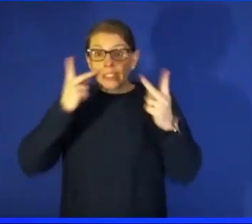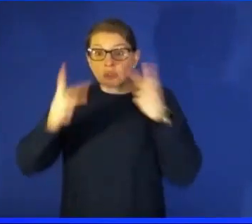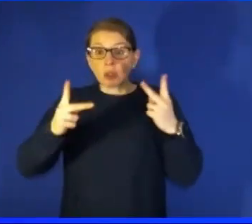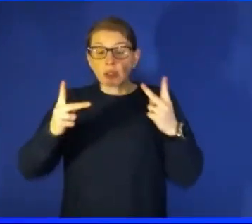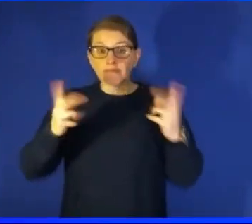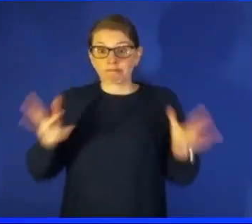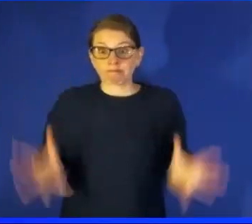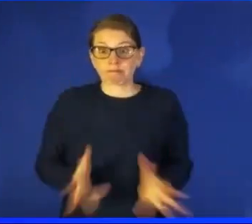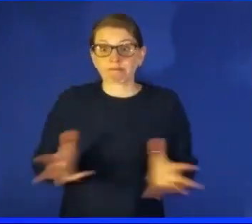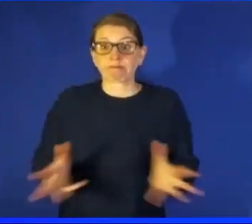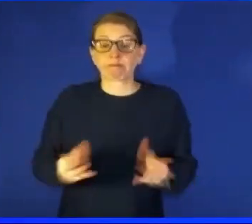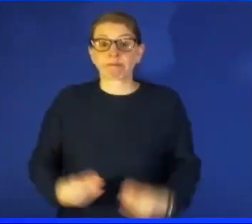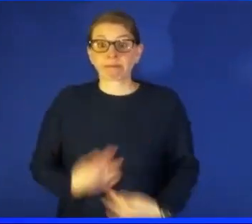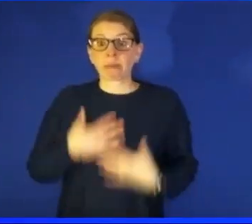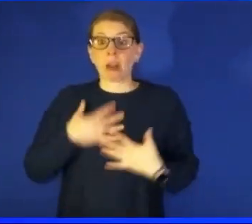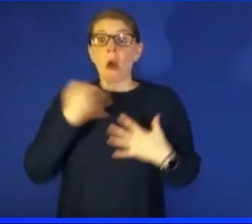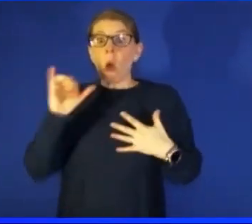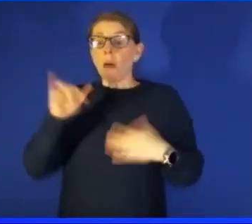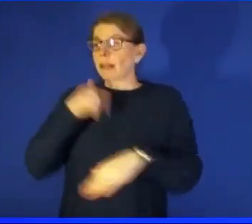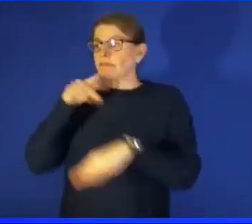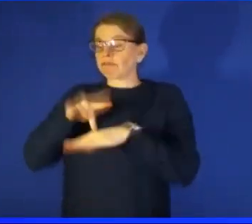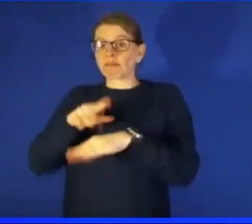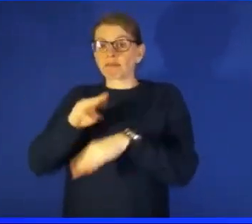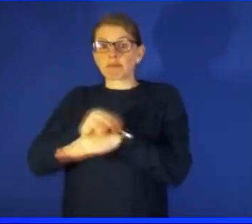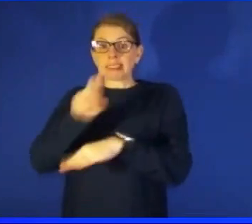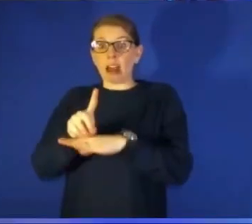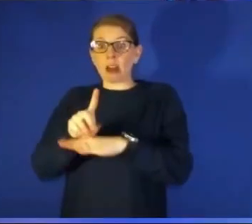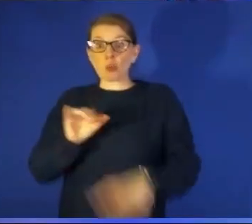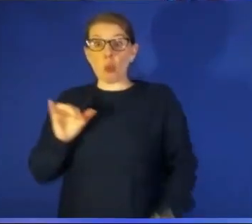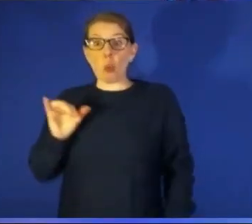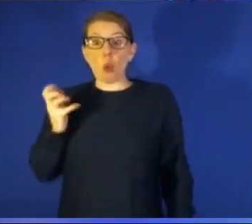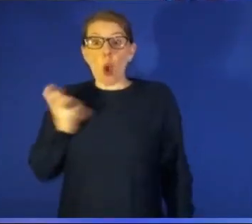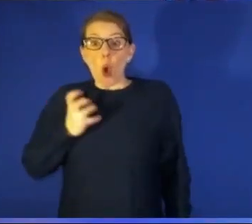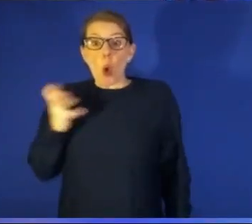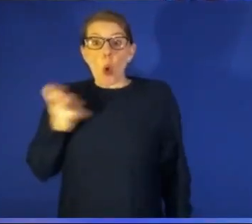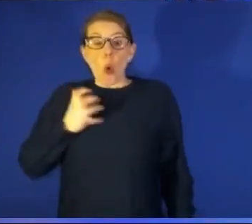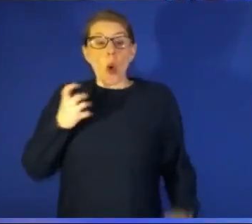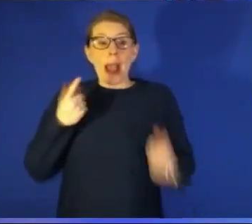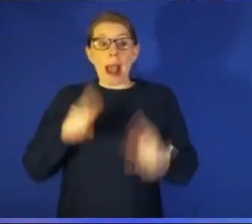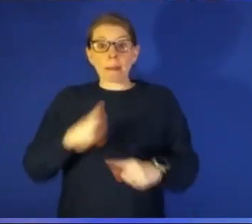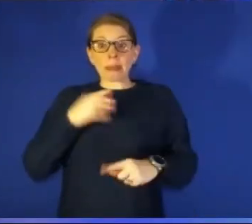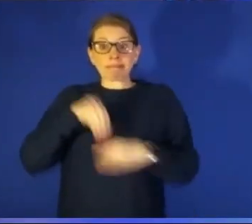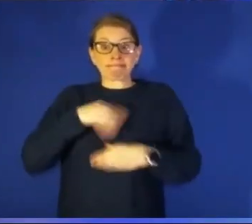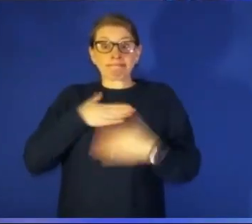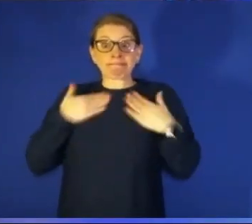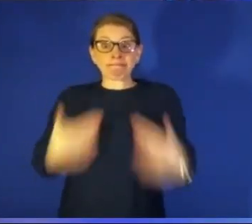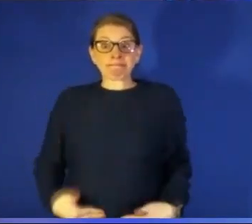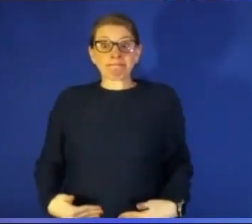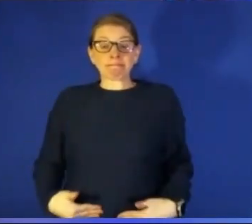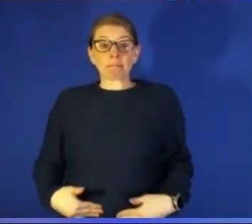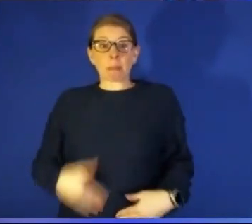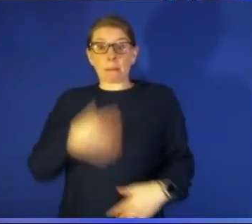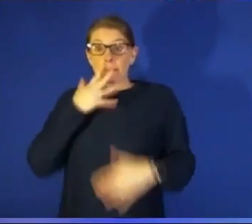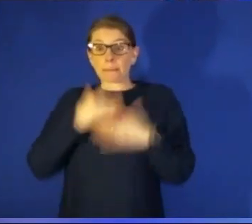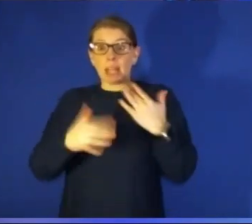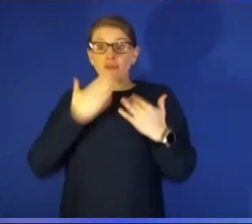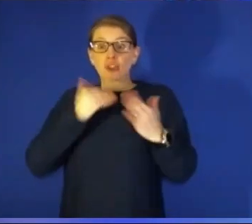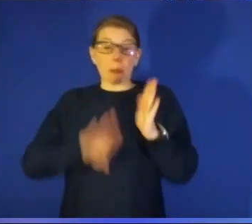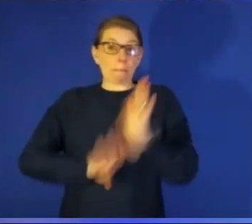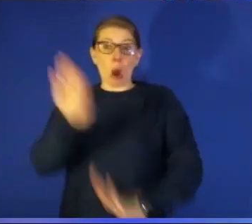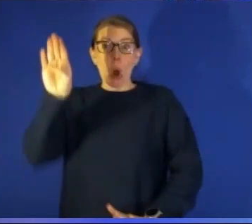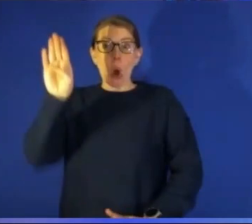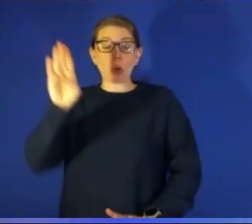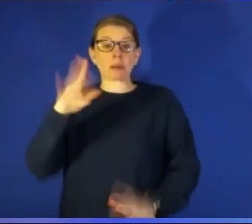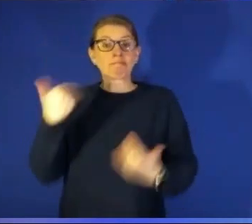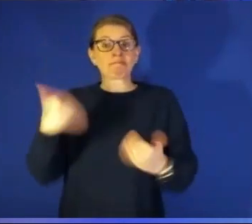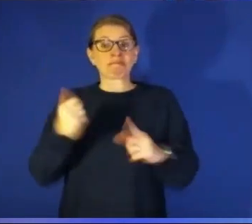to see like, hey, I went to McDonald's, oh, whoa, And this is what's happening in my happens. body. I think that would really have a positive impact.